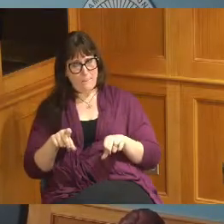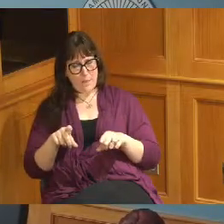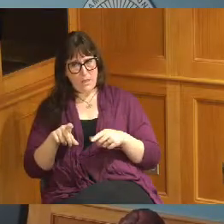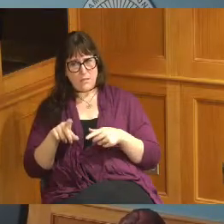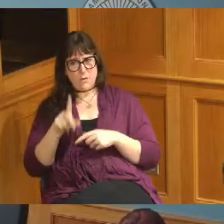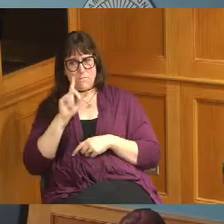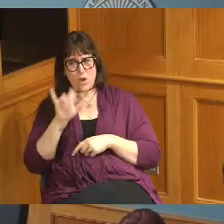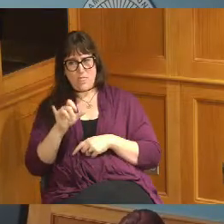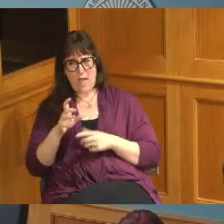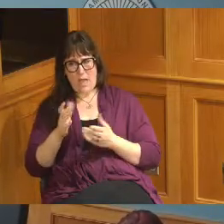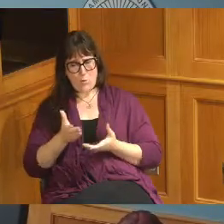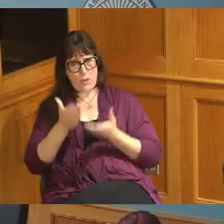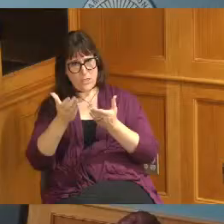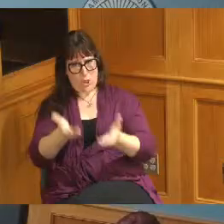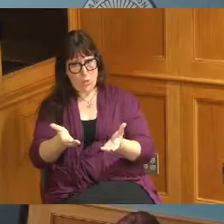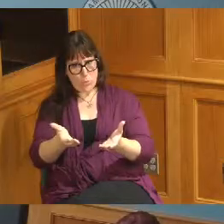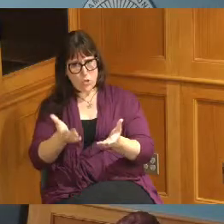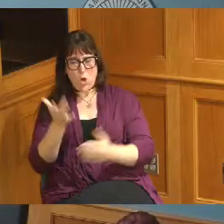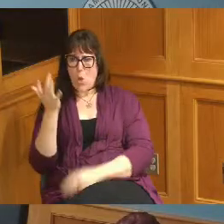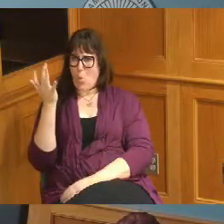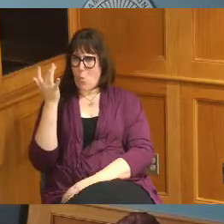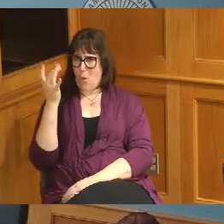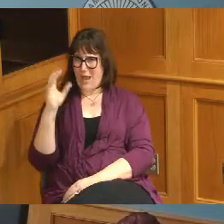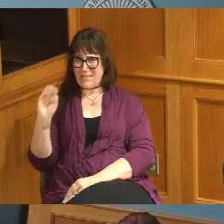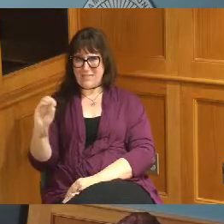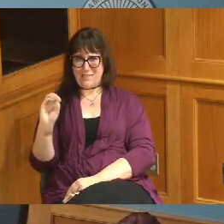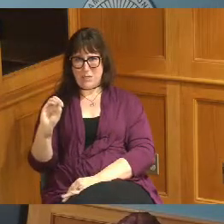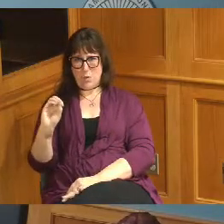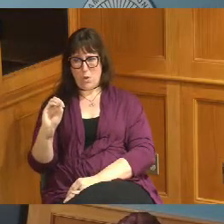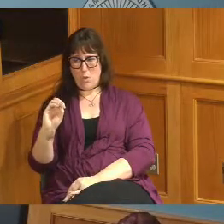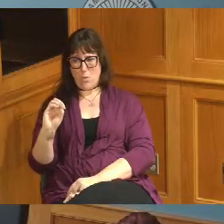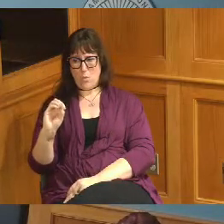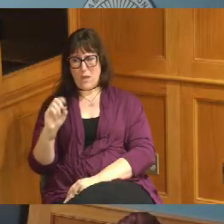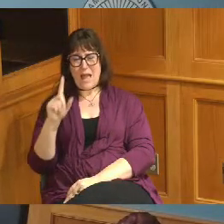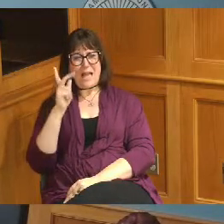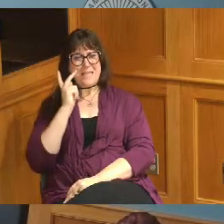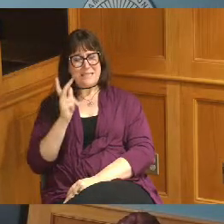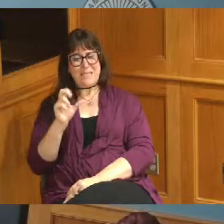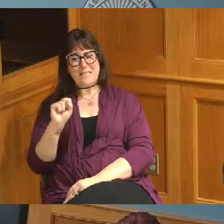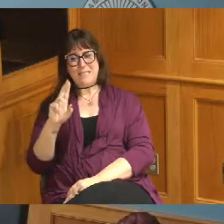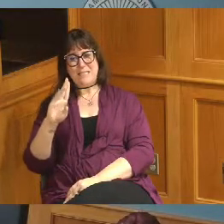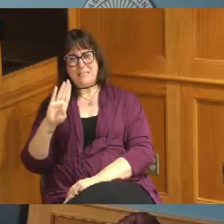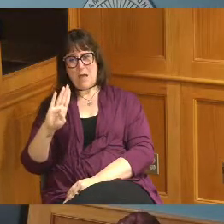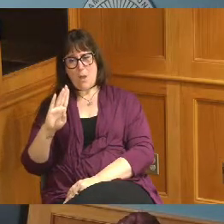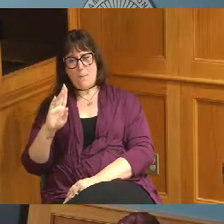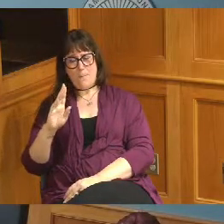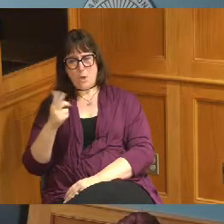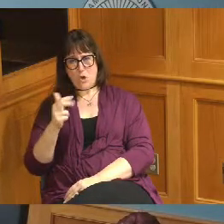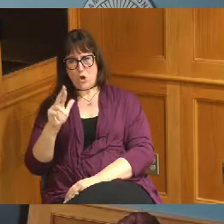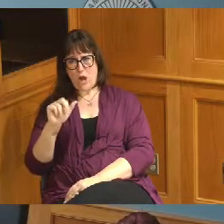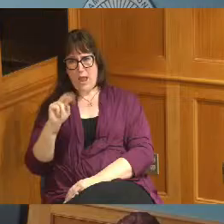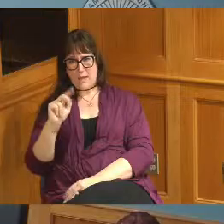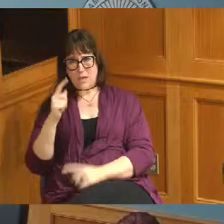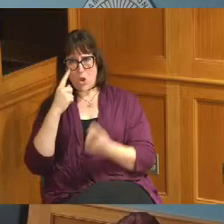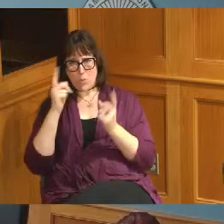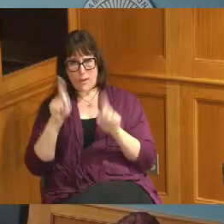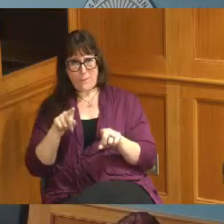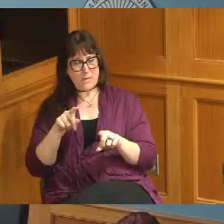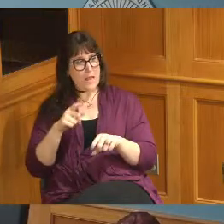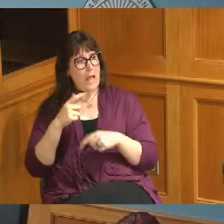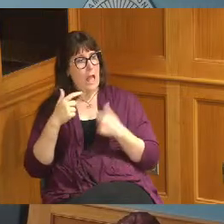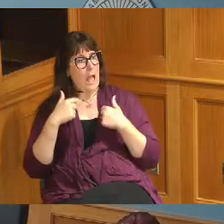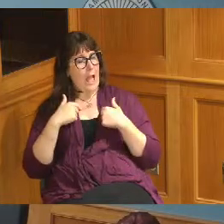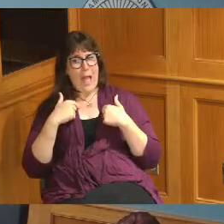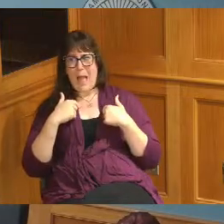that resolution, and why is it 0? I see there's a sub-grant agreement, so can you explain that? I will defer